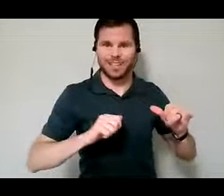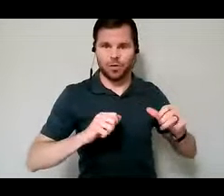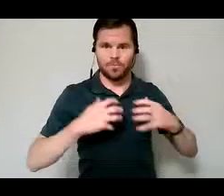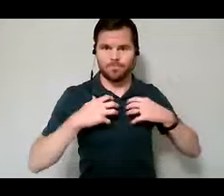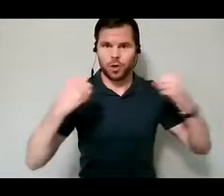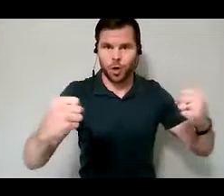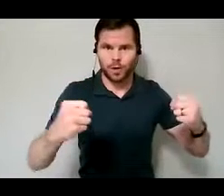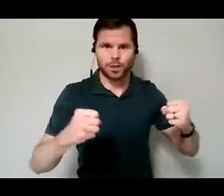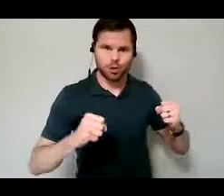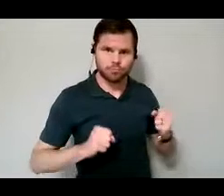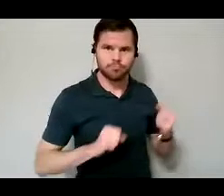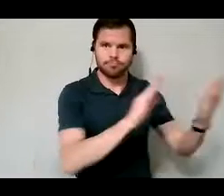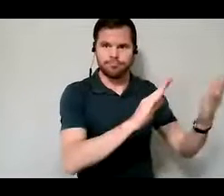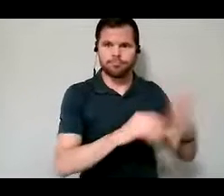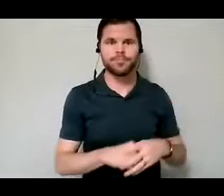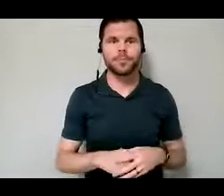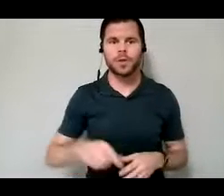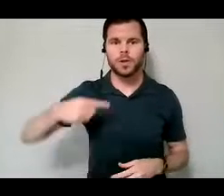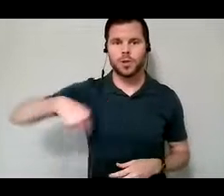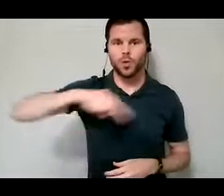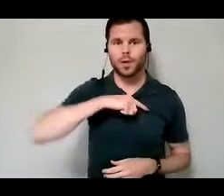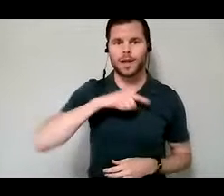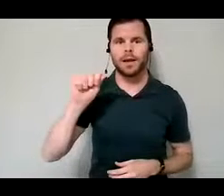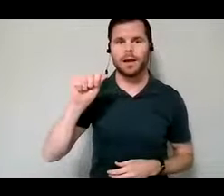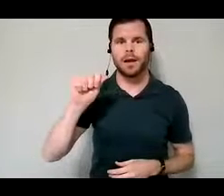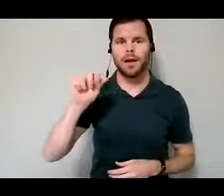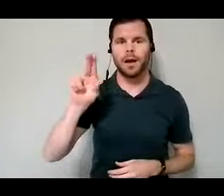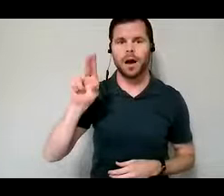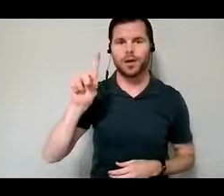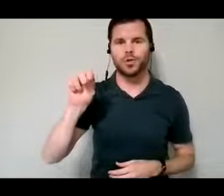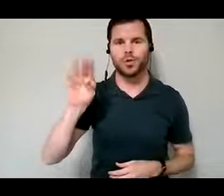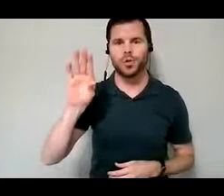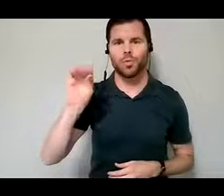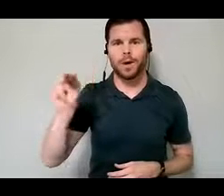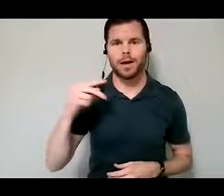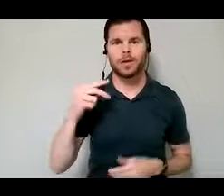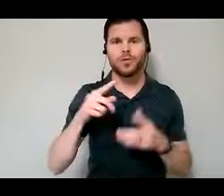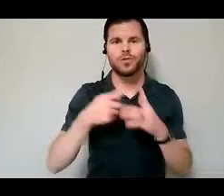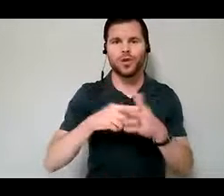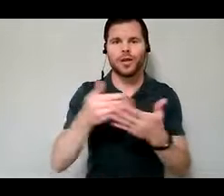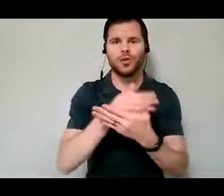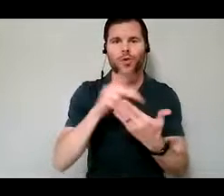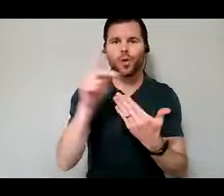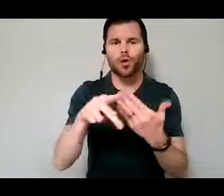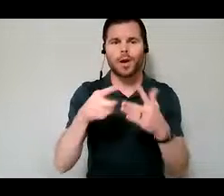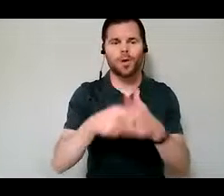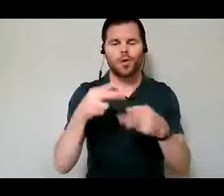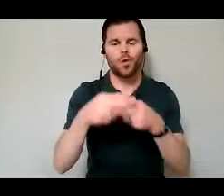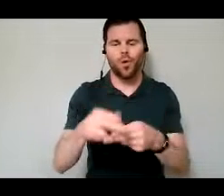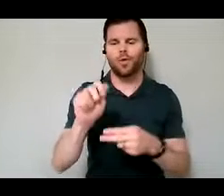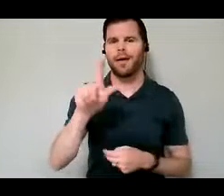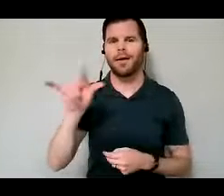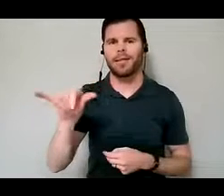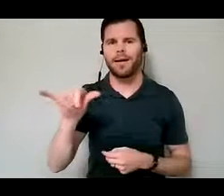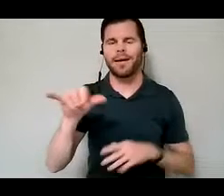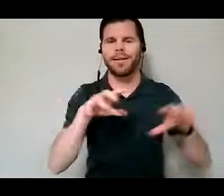action. We at Audubon are beginning a new program called Ally Action. It examines all of